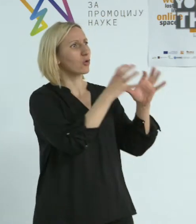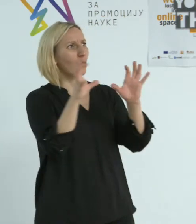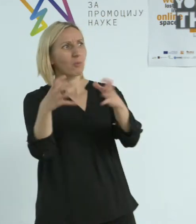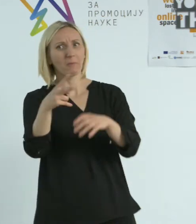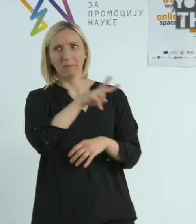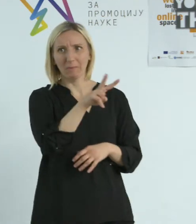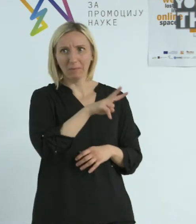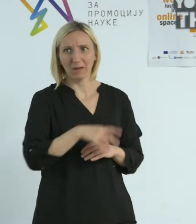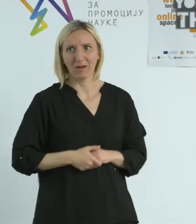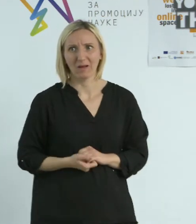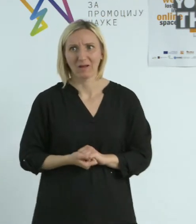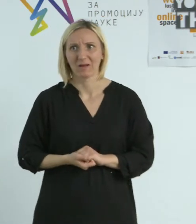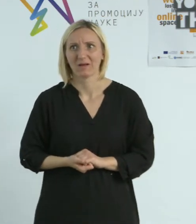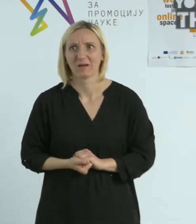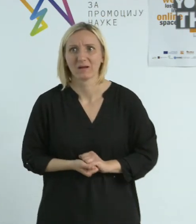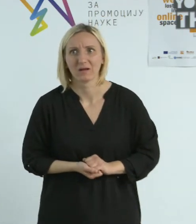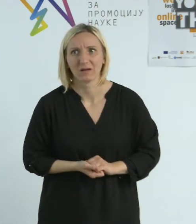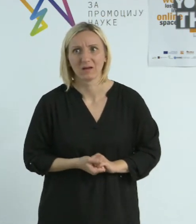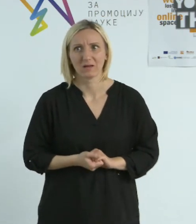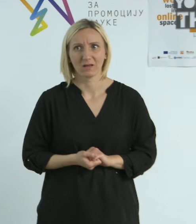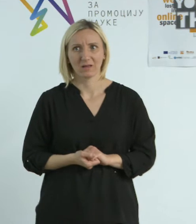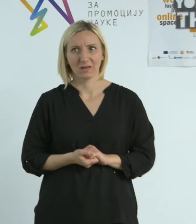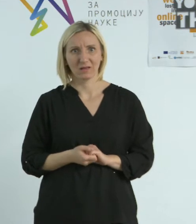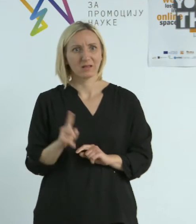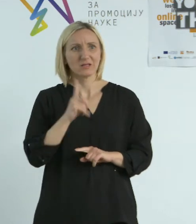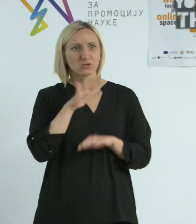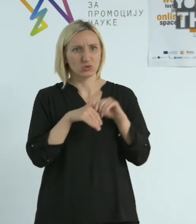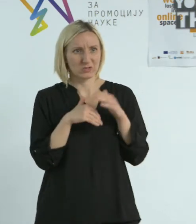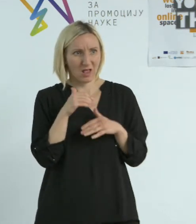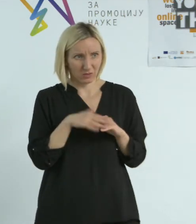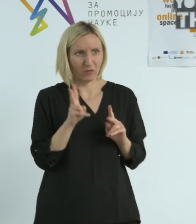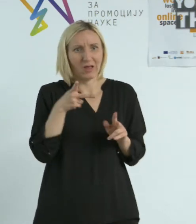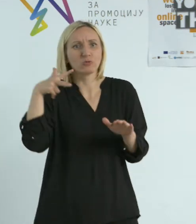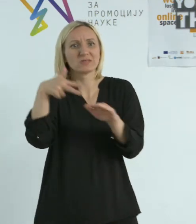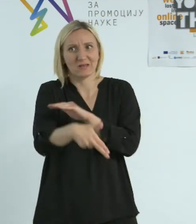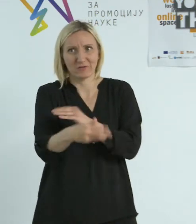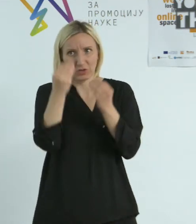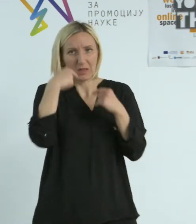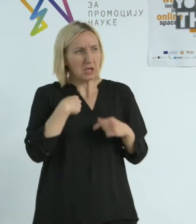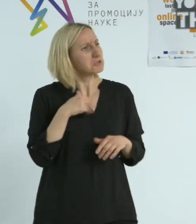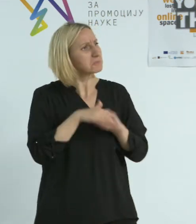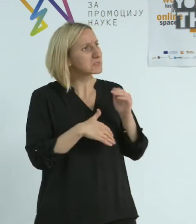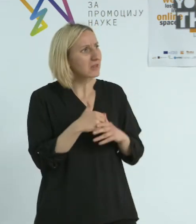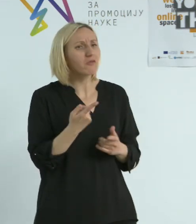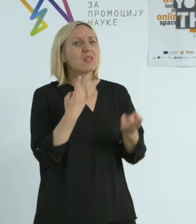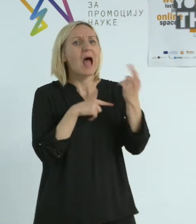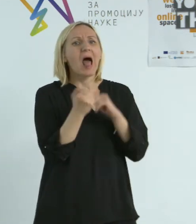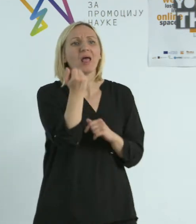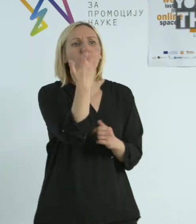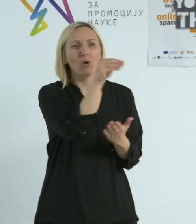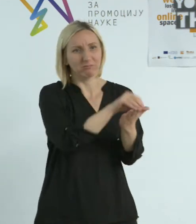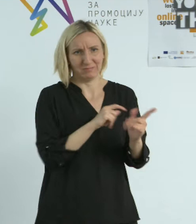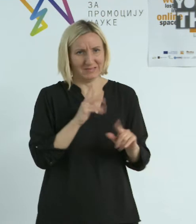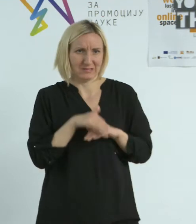feel content how the course ended up. Well, I do feel, although the statistics are not good also, but I